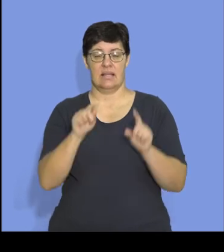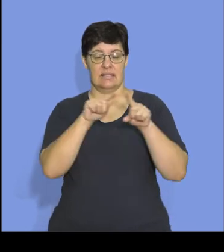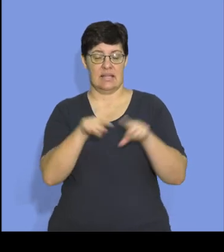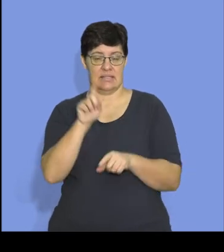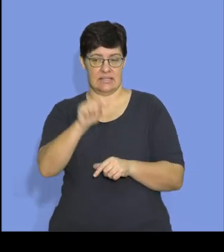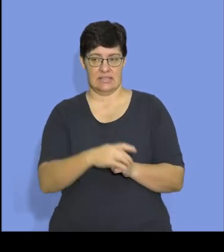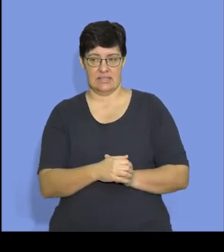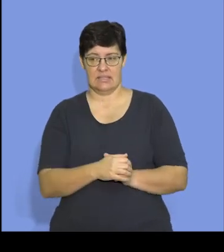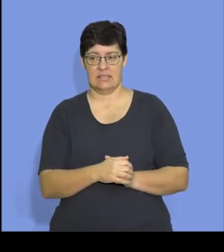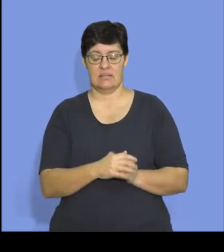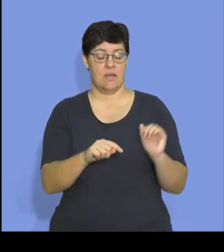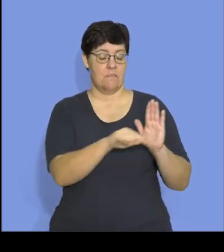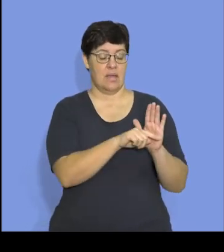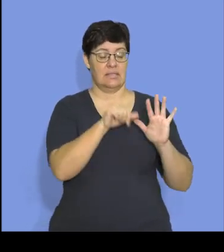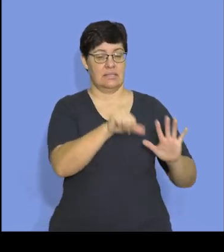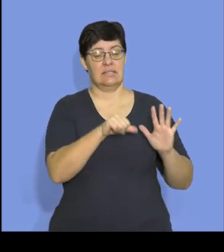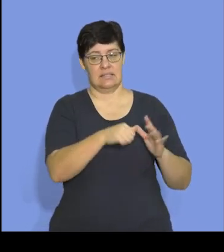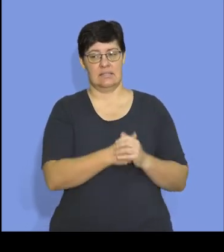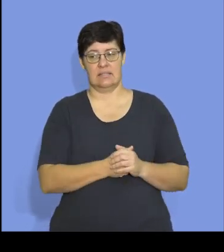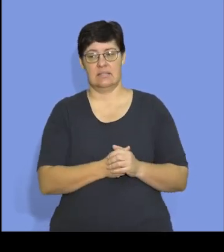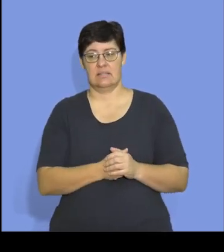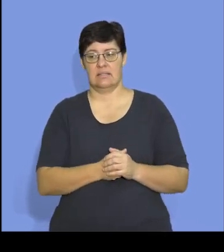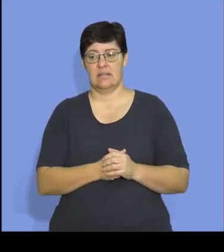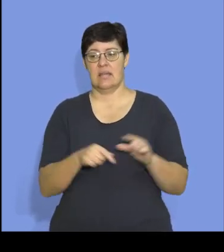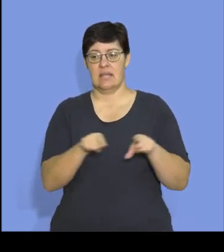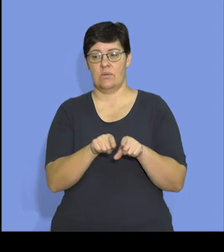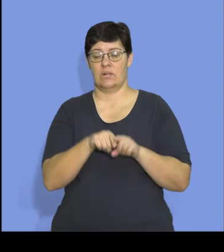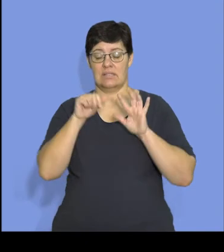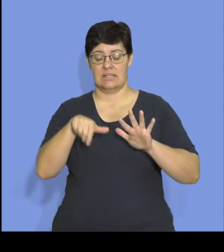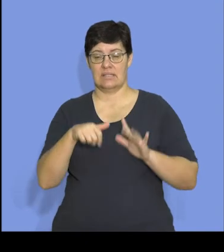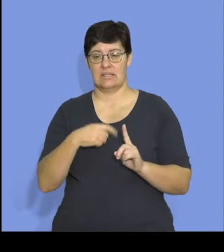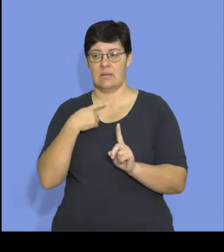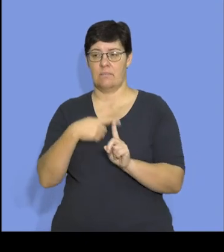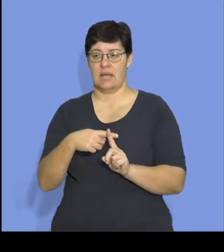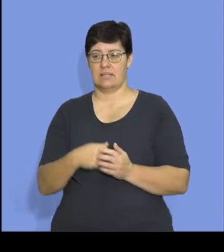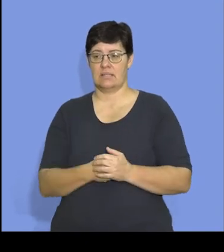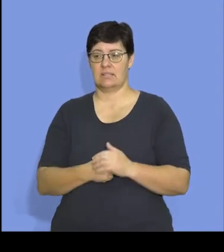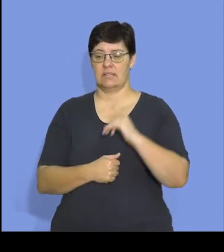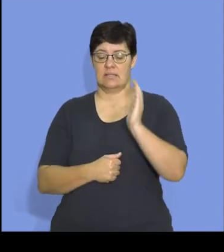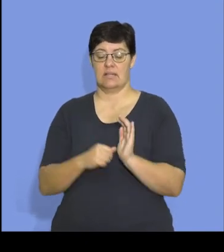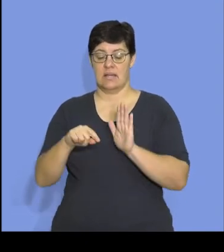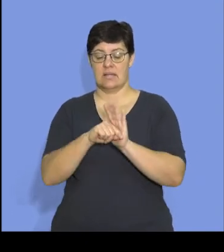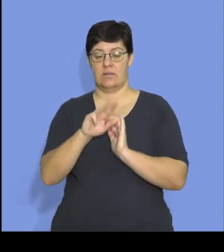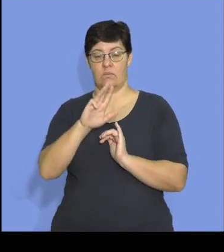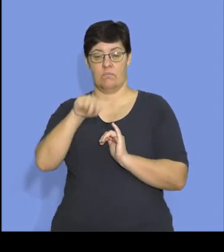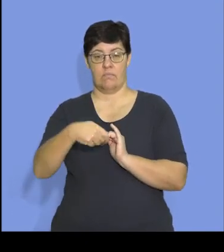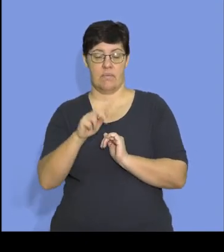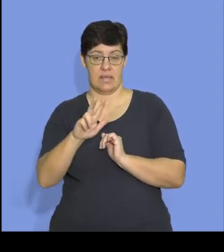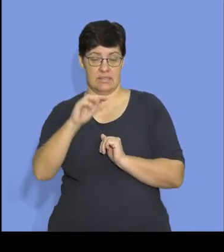have minus 16, 16 minus 9,8.